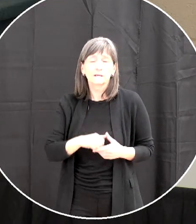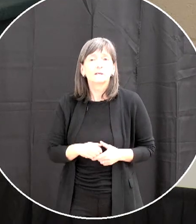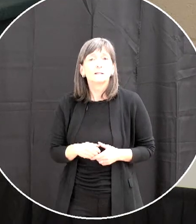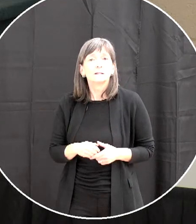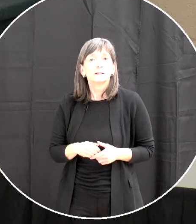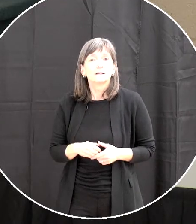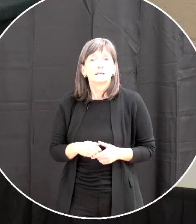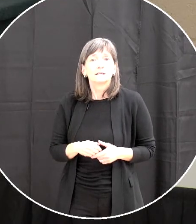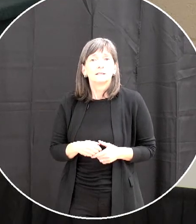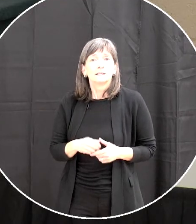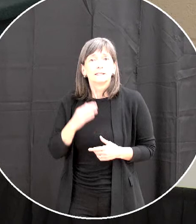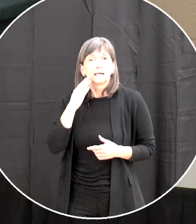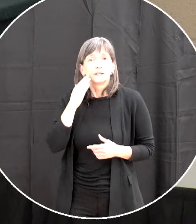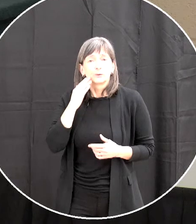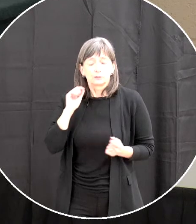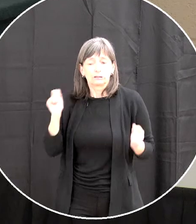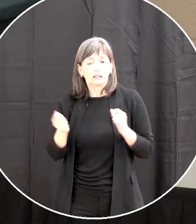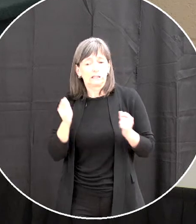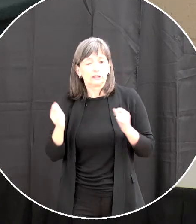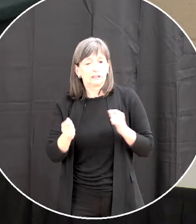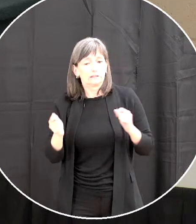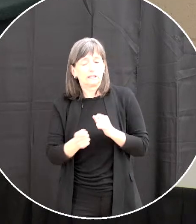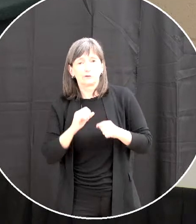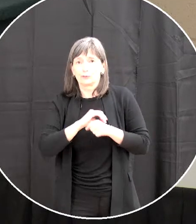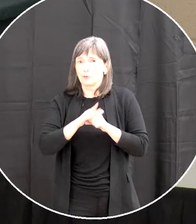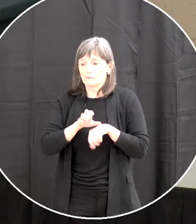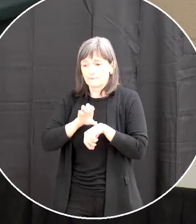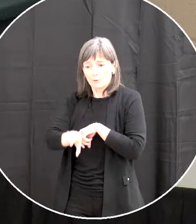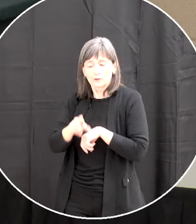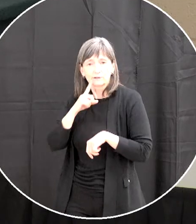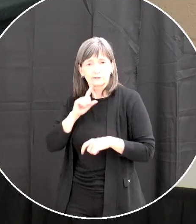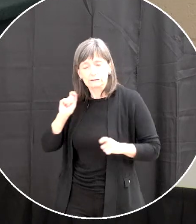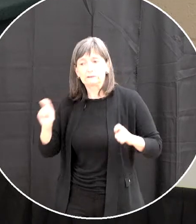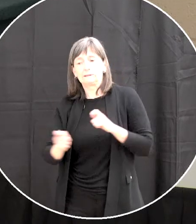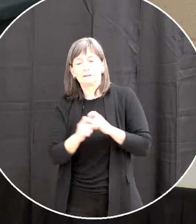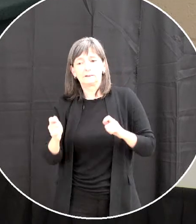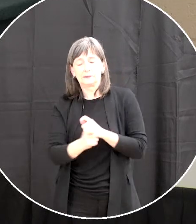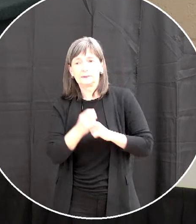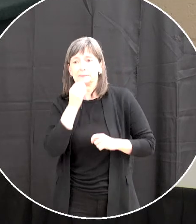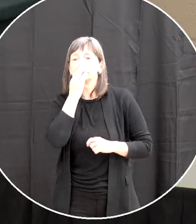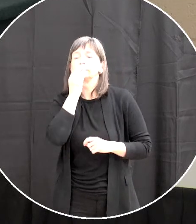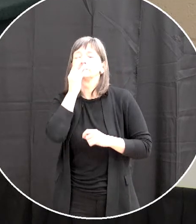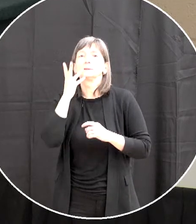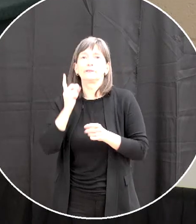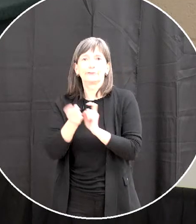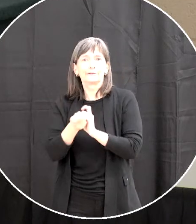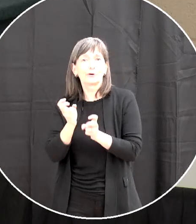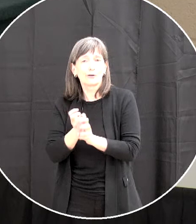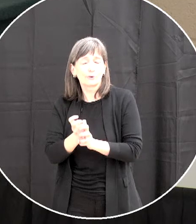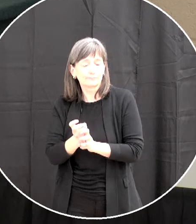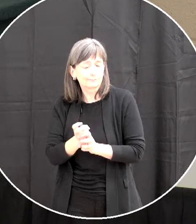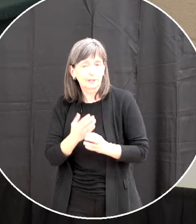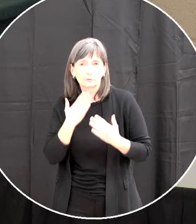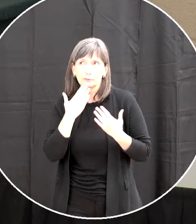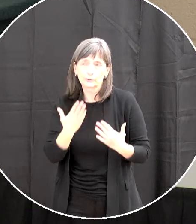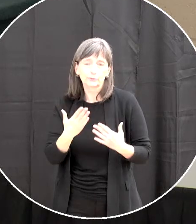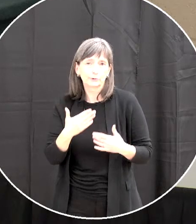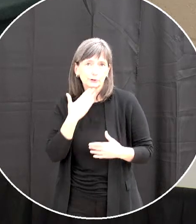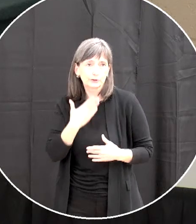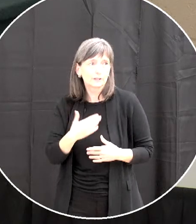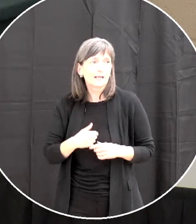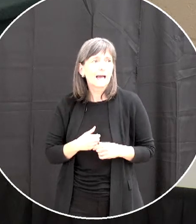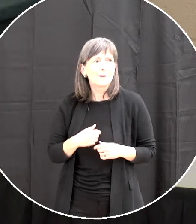to have to pivot to all these new things that COVID has placed on us. But I was just thinking that I need to